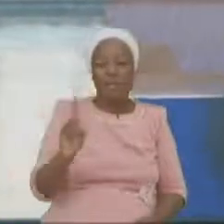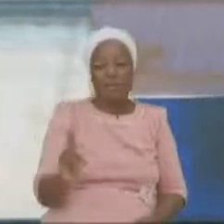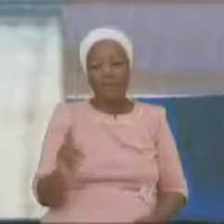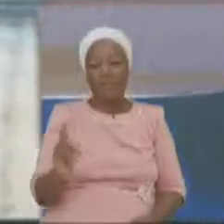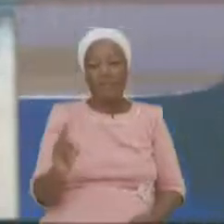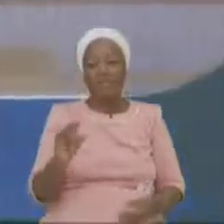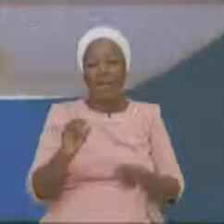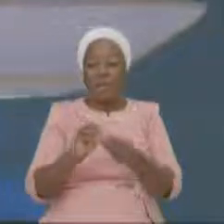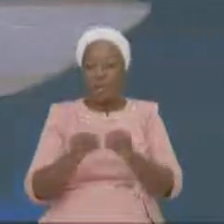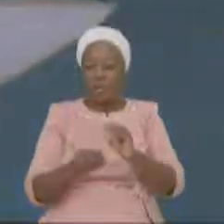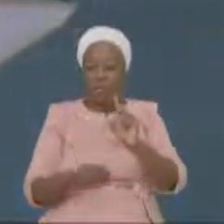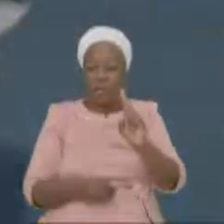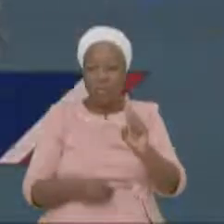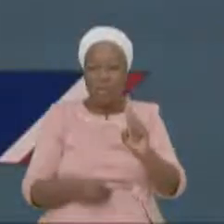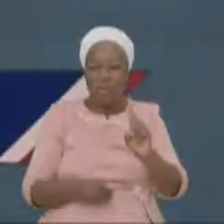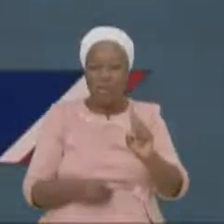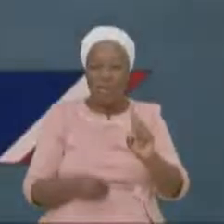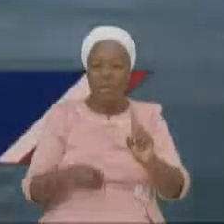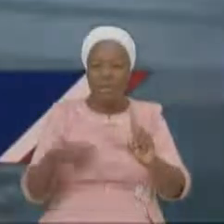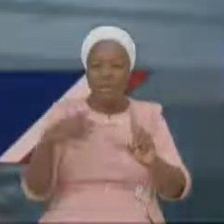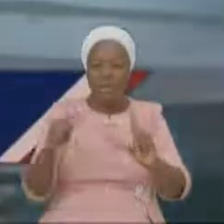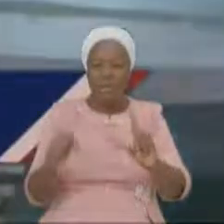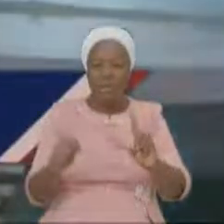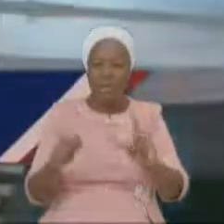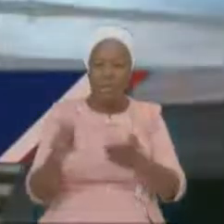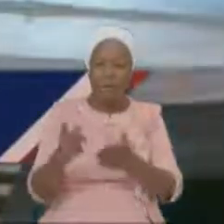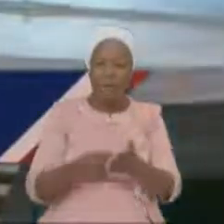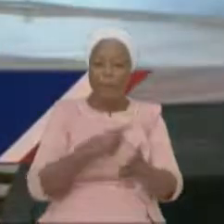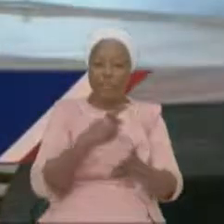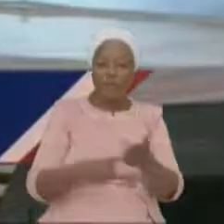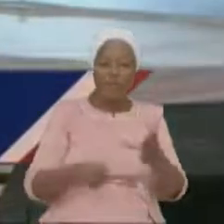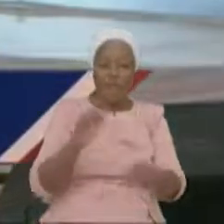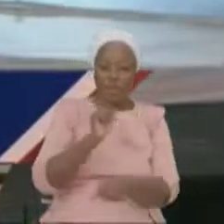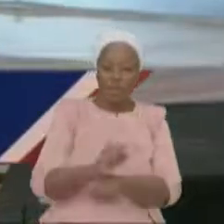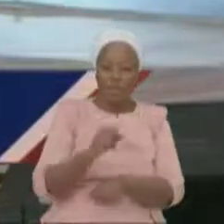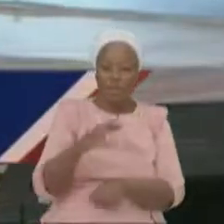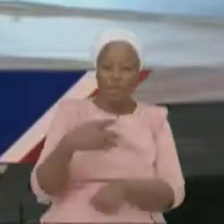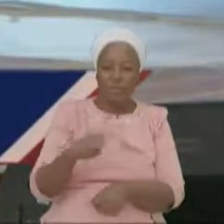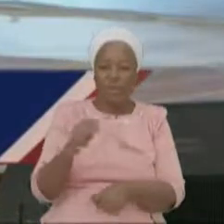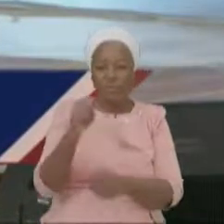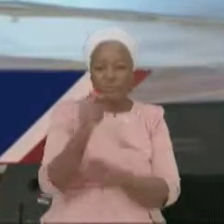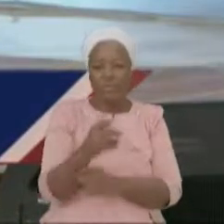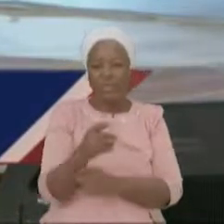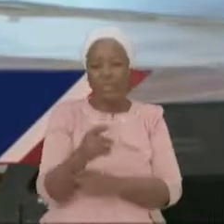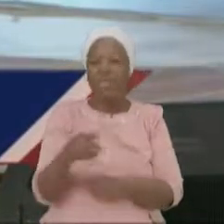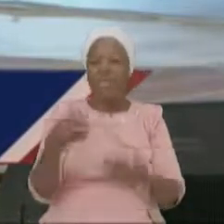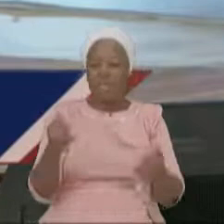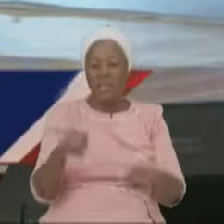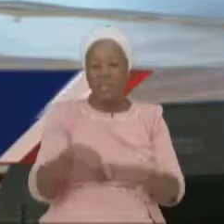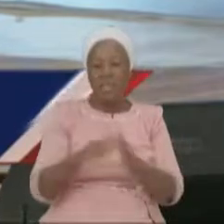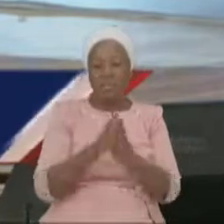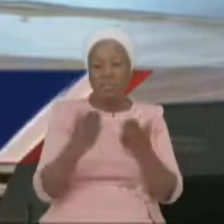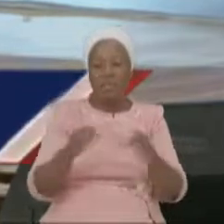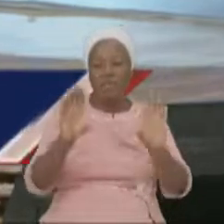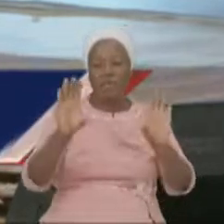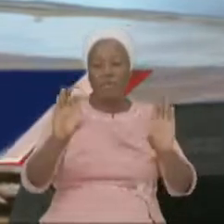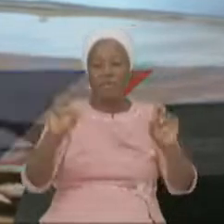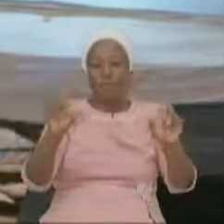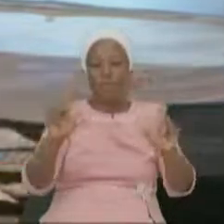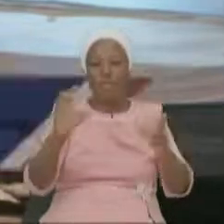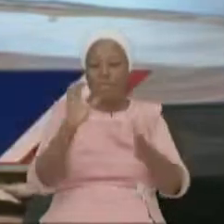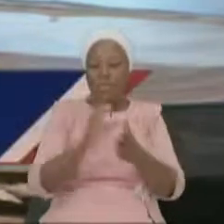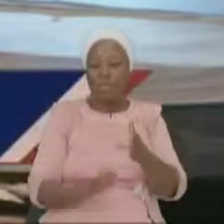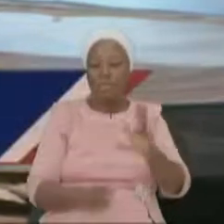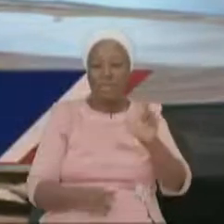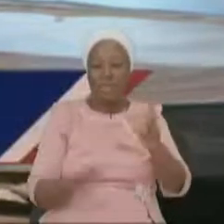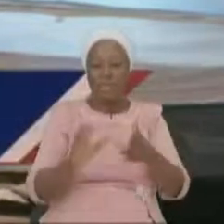Number one, the mortified works of the flesh. Look at Colossians chapter 3, verse